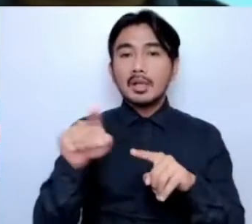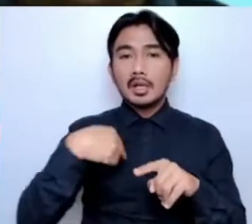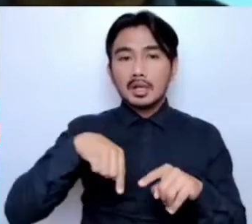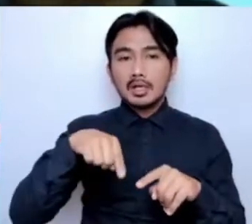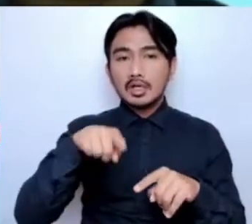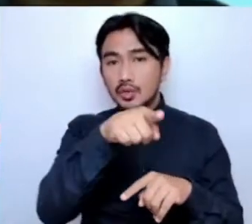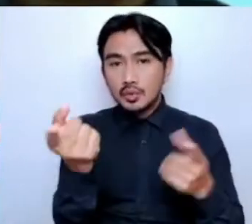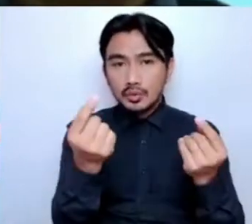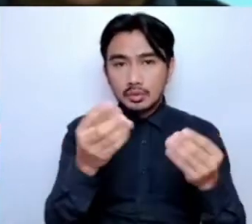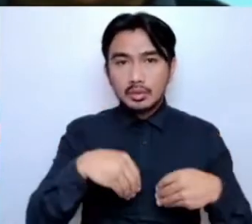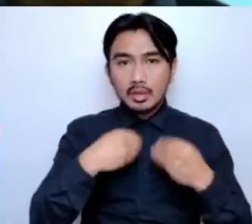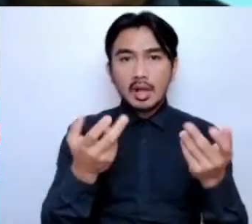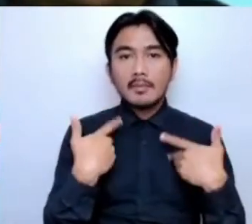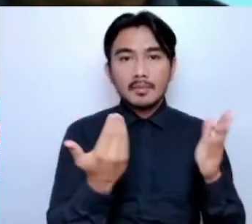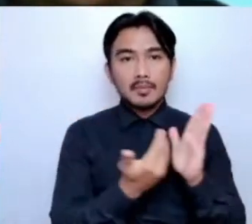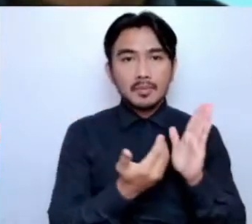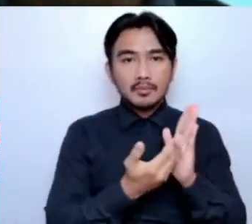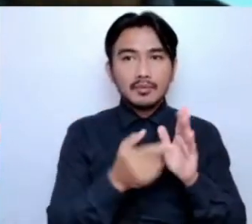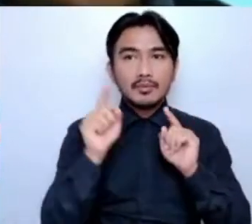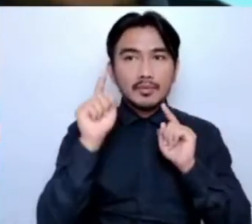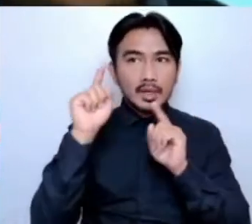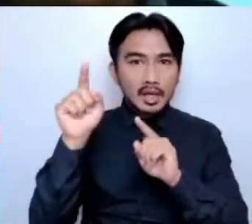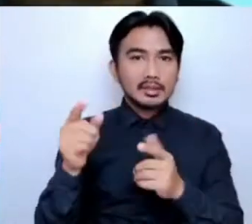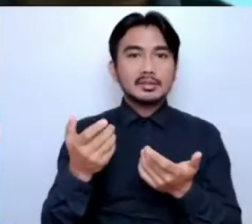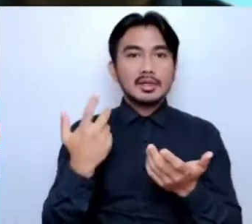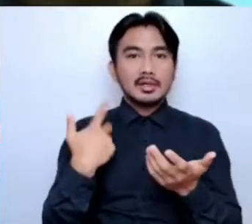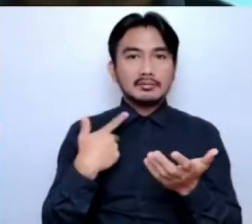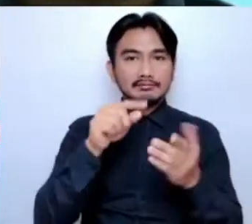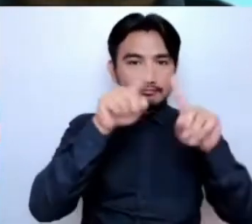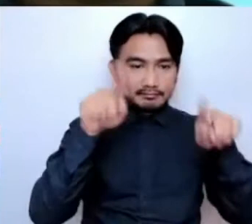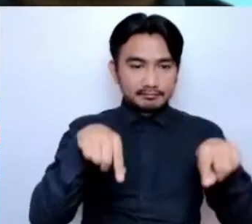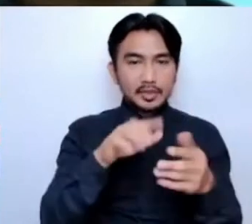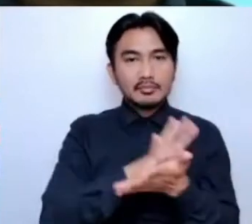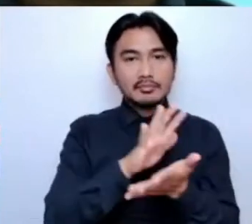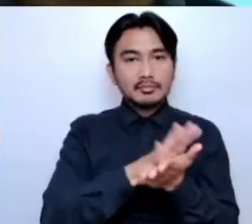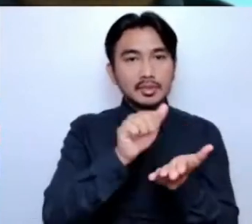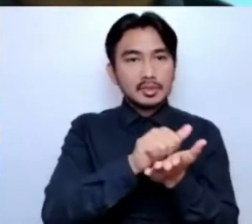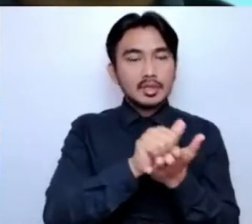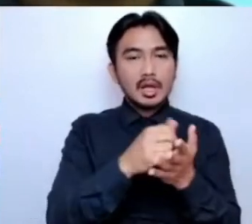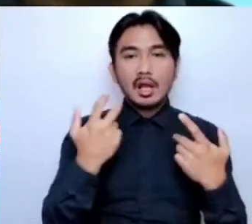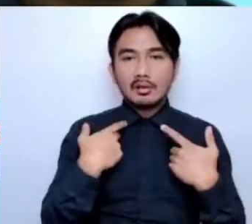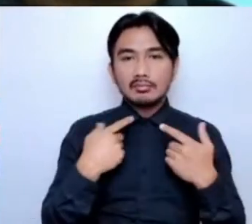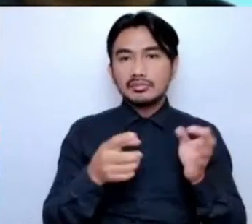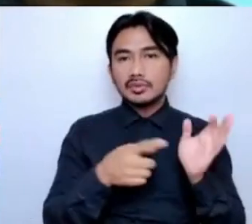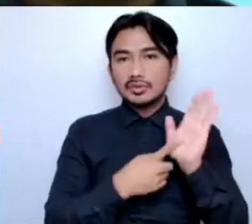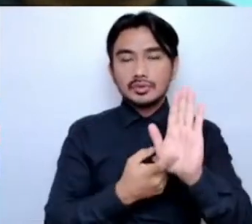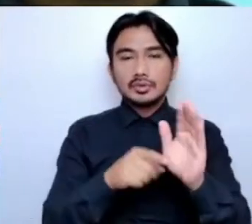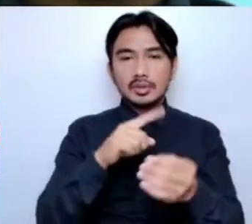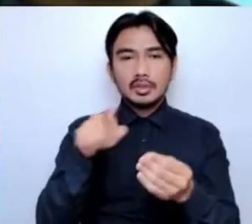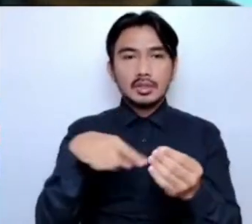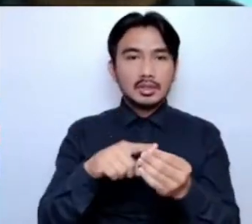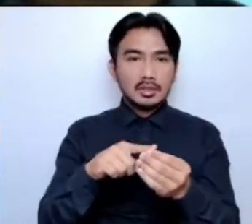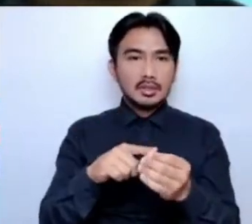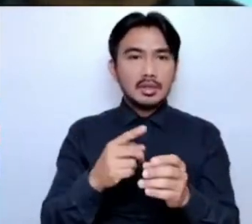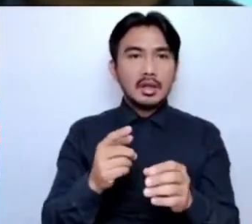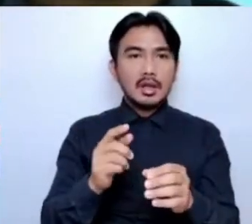proof of attendance of colleagues, because the objective here is modeling effective applications of content knowledge within and